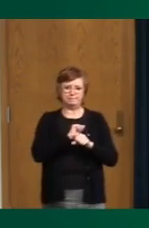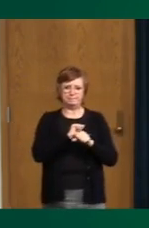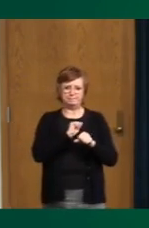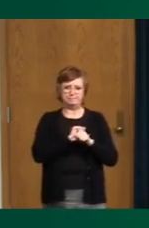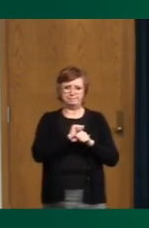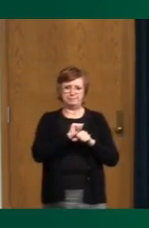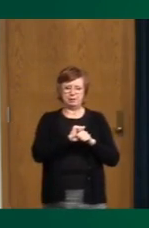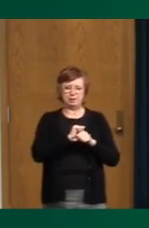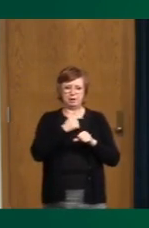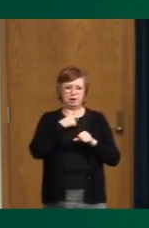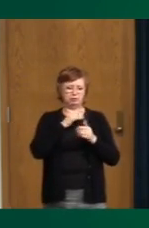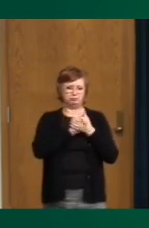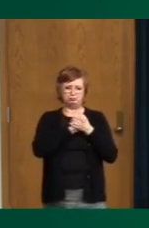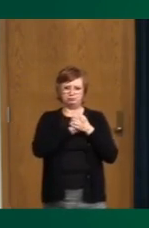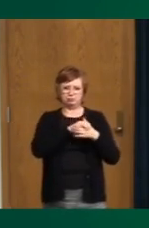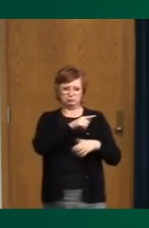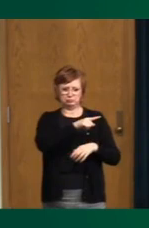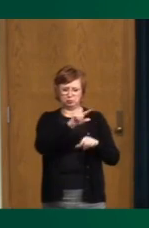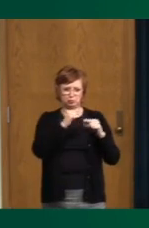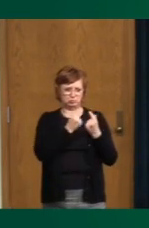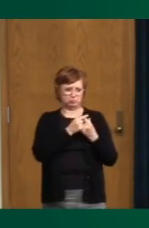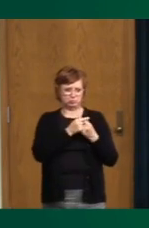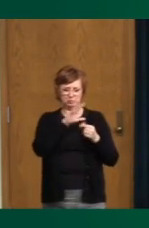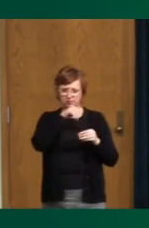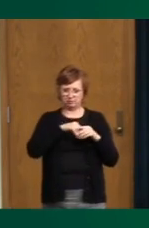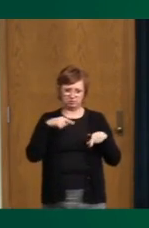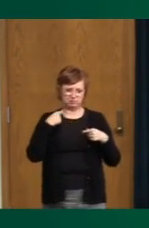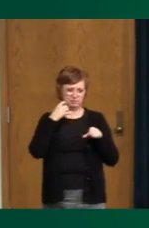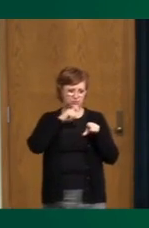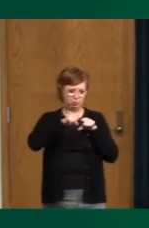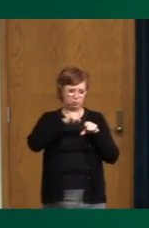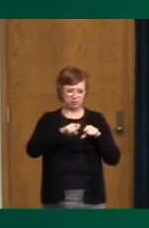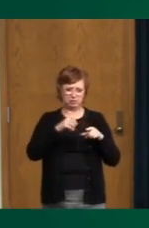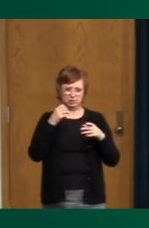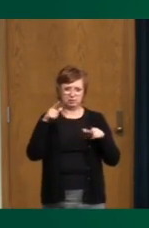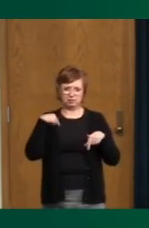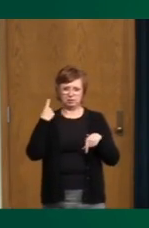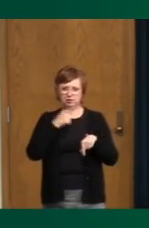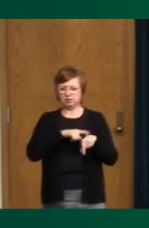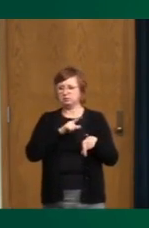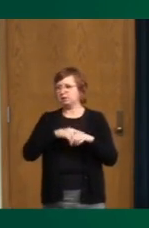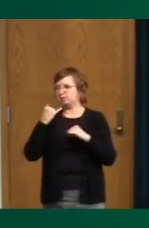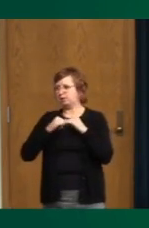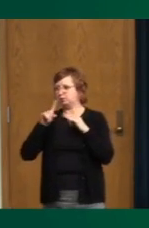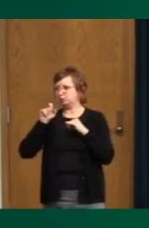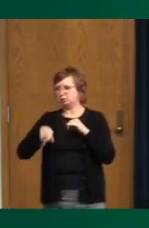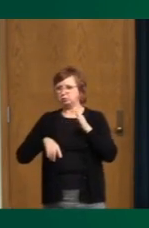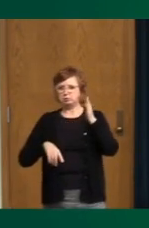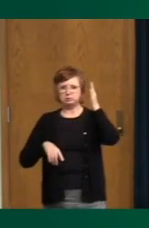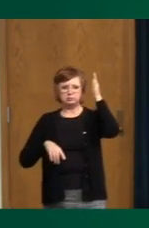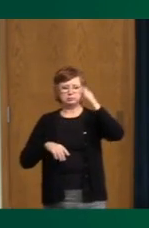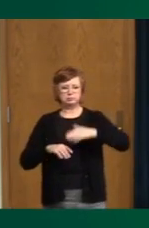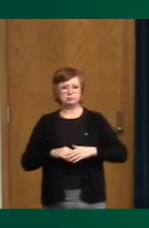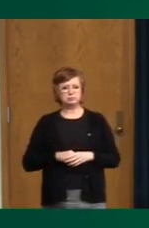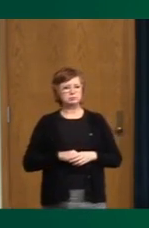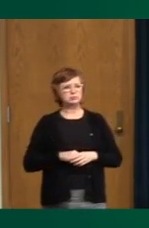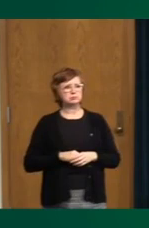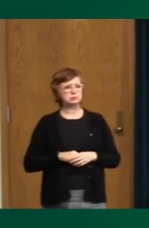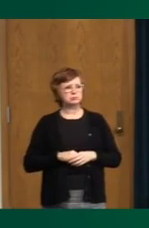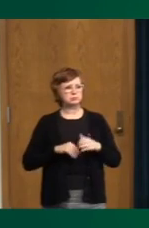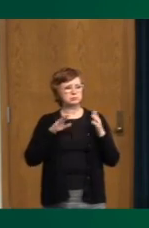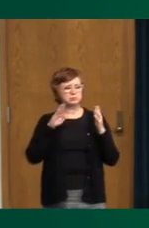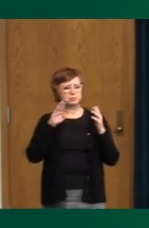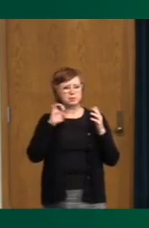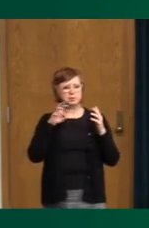and my hat's off to all of those that have been involved for many months now. And we'll take our last question on the phone line. We have